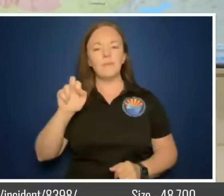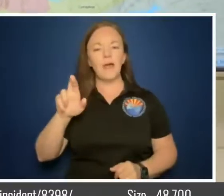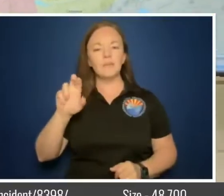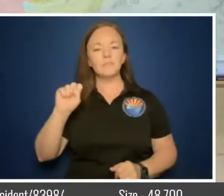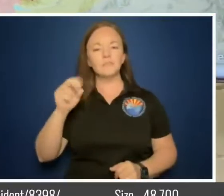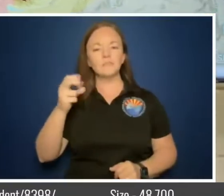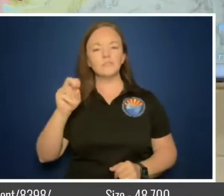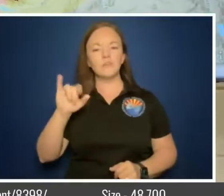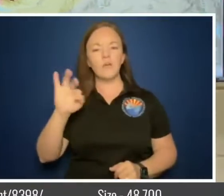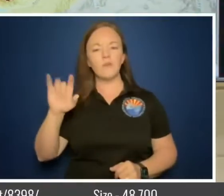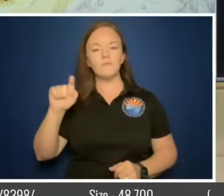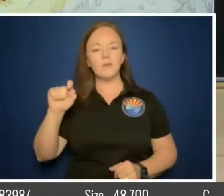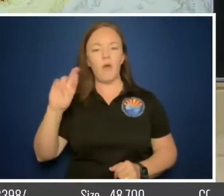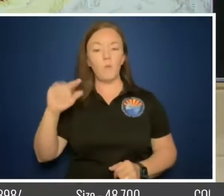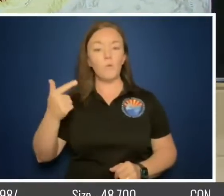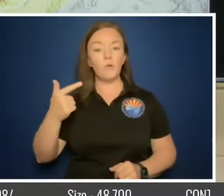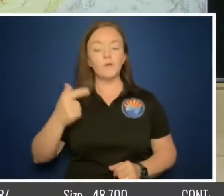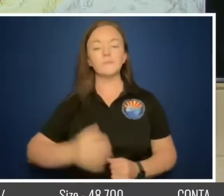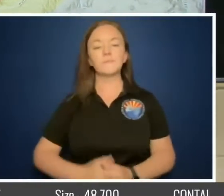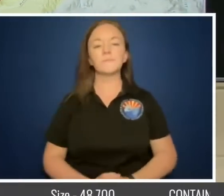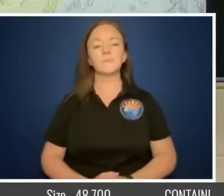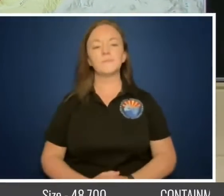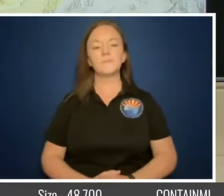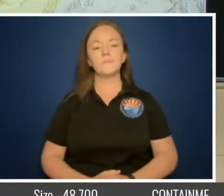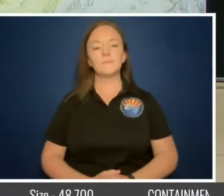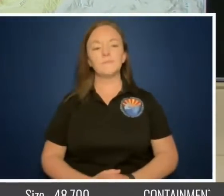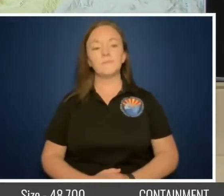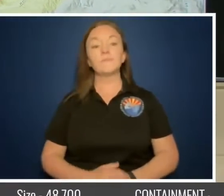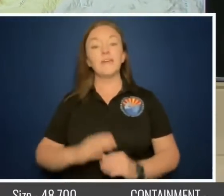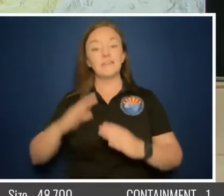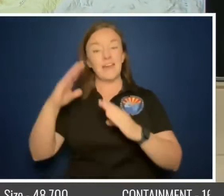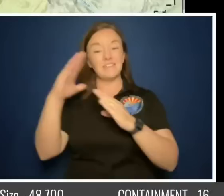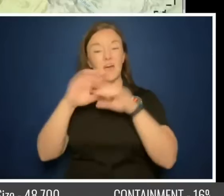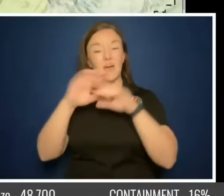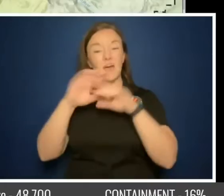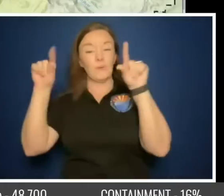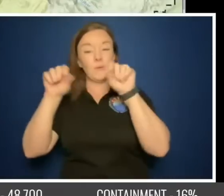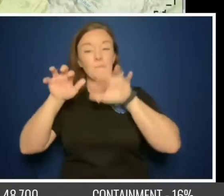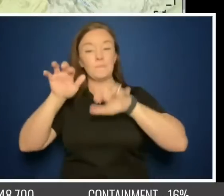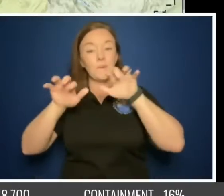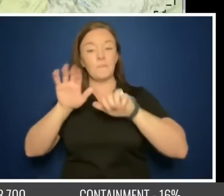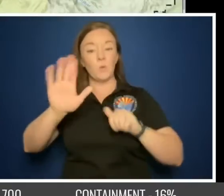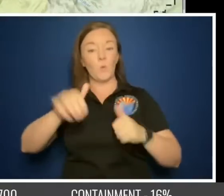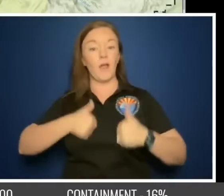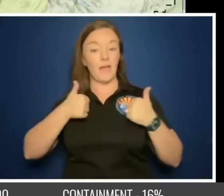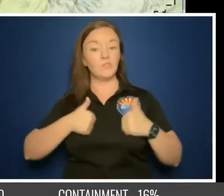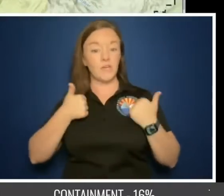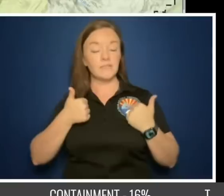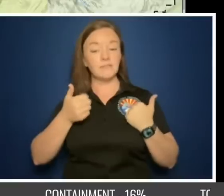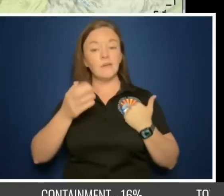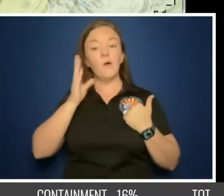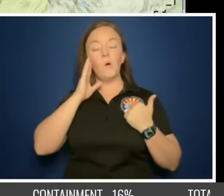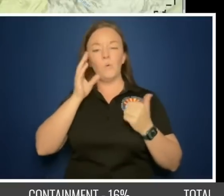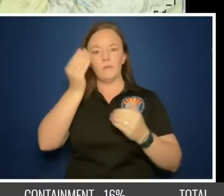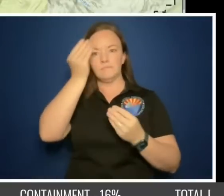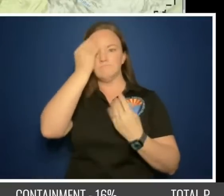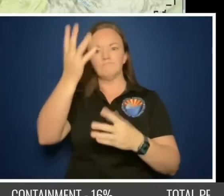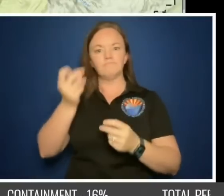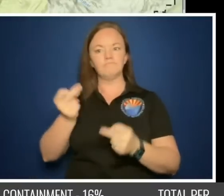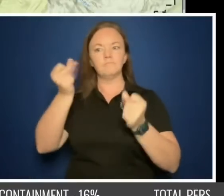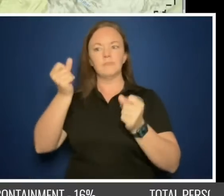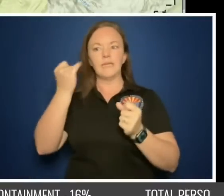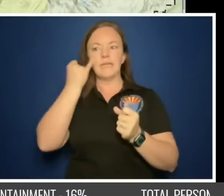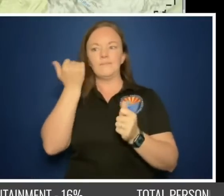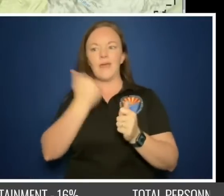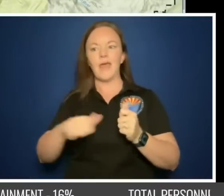notice at the top of the page you can enter your address to see if you are affected by any of these zones. If in case we do